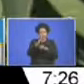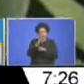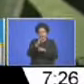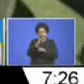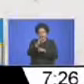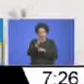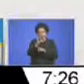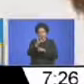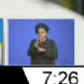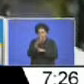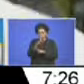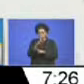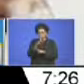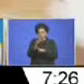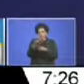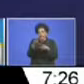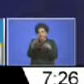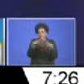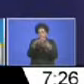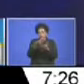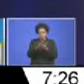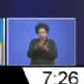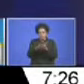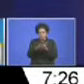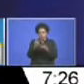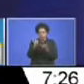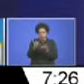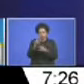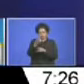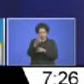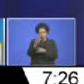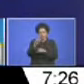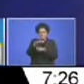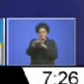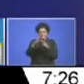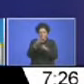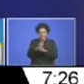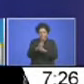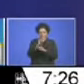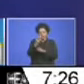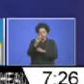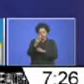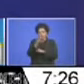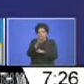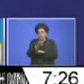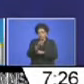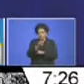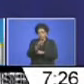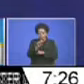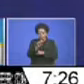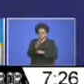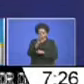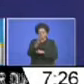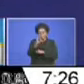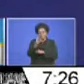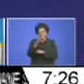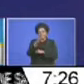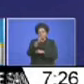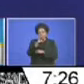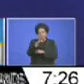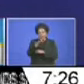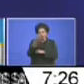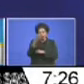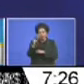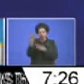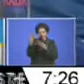50% of the gate revenue. For 30 years, Kalik has been dubbed the Bear of the Bahamas and has always supported